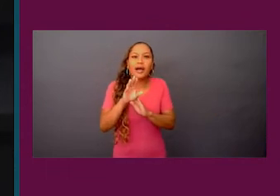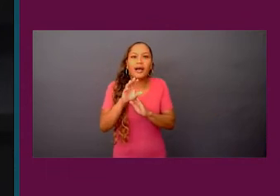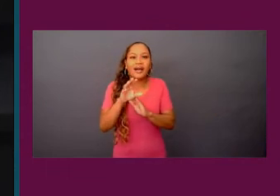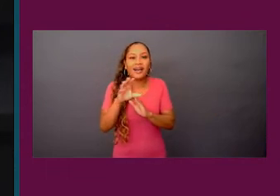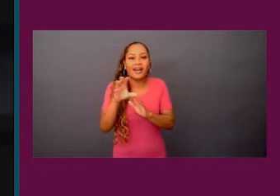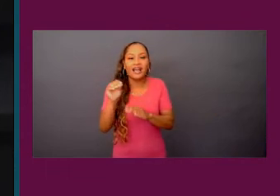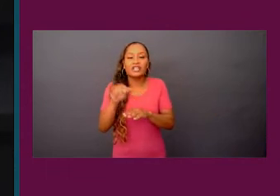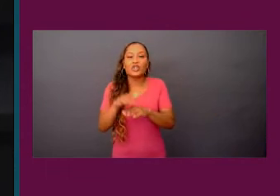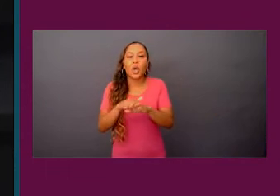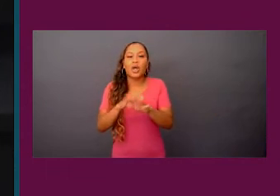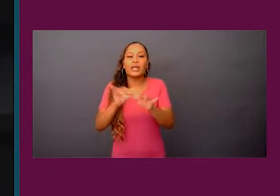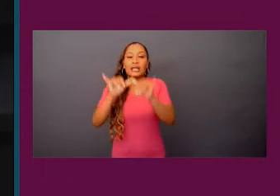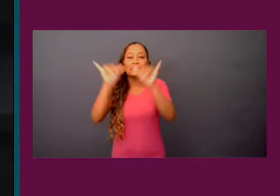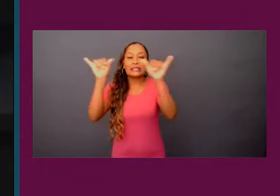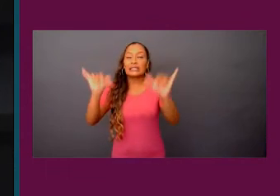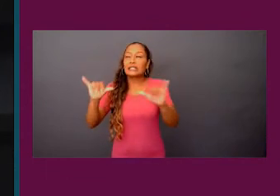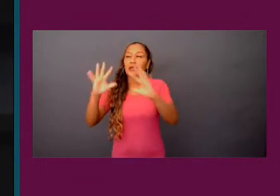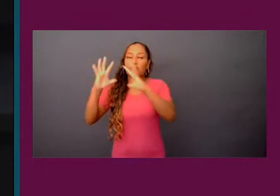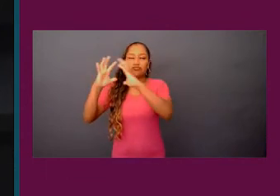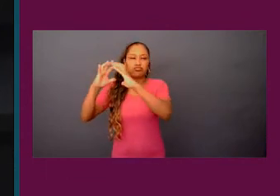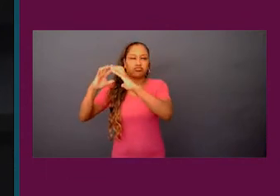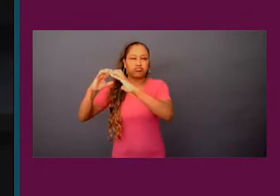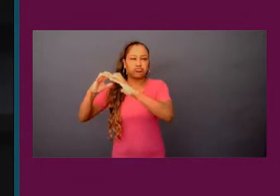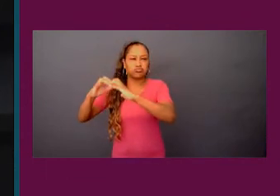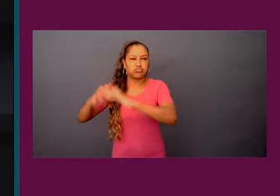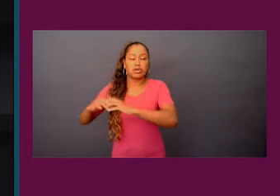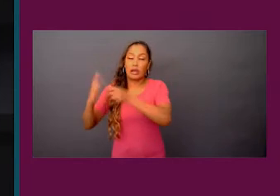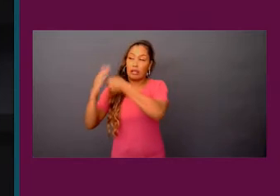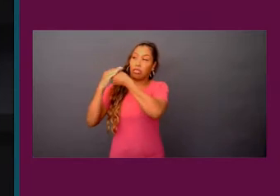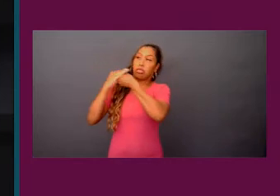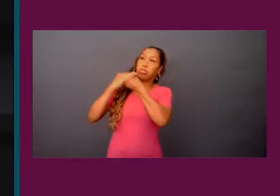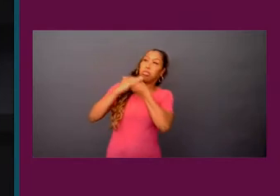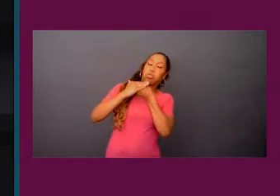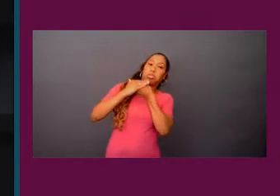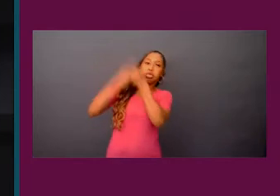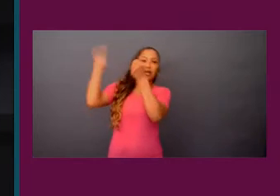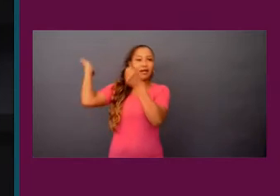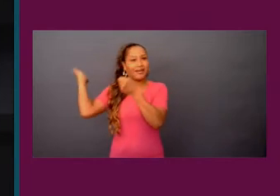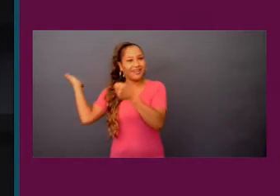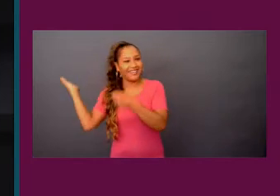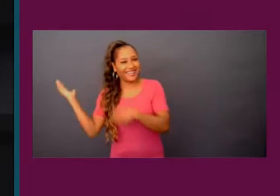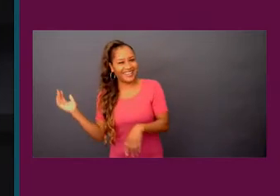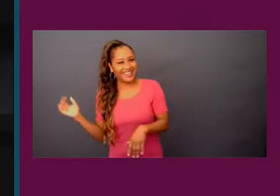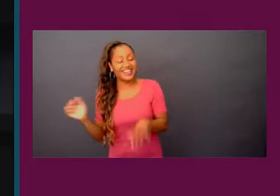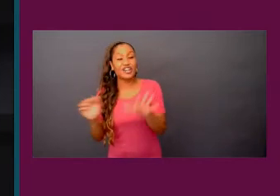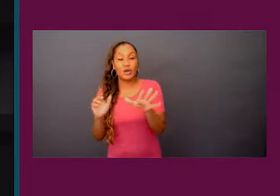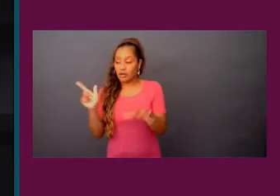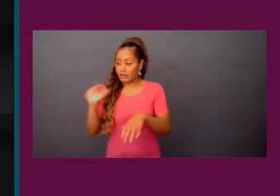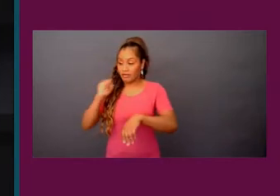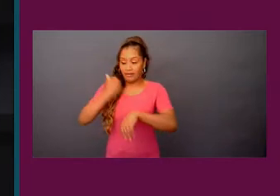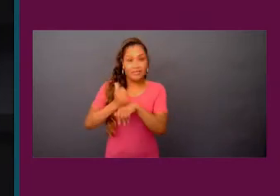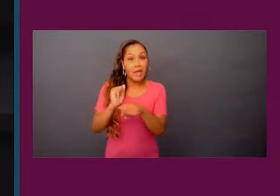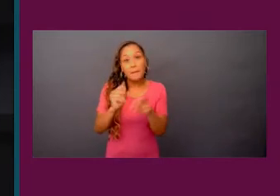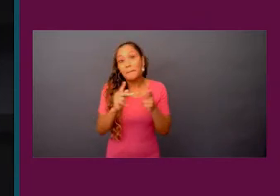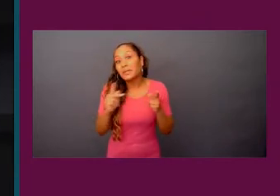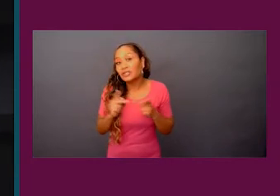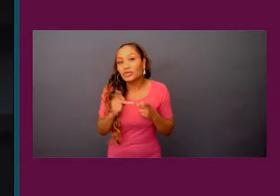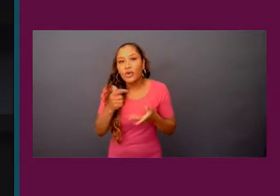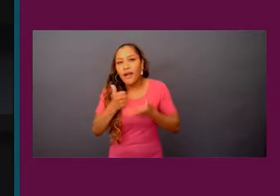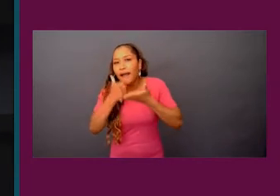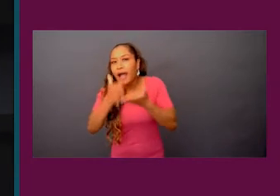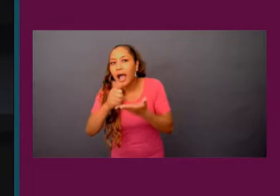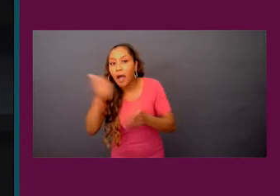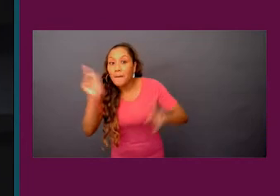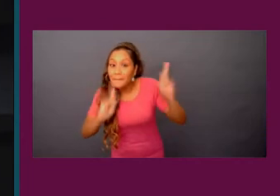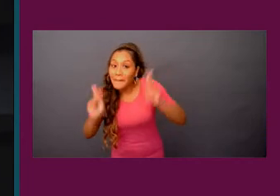slowly dismantling a system that once suppressed their voices in their stories. To be in a position where you can help others while